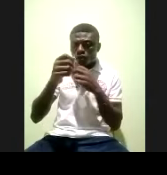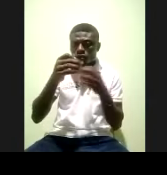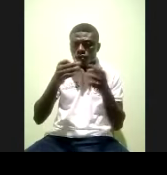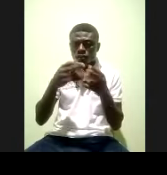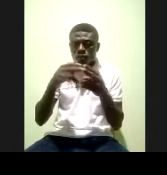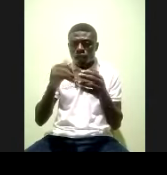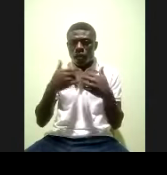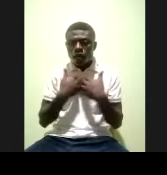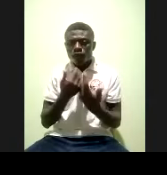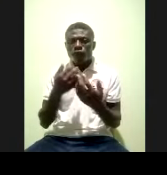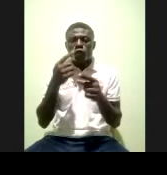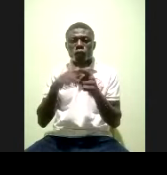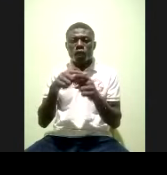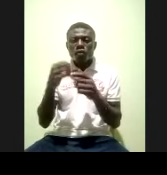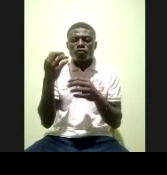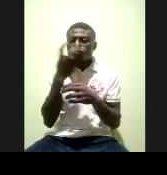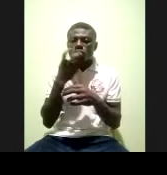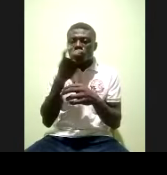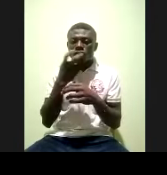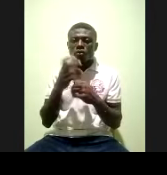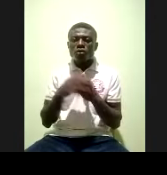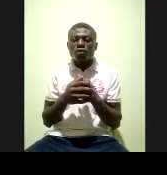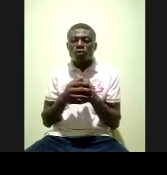it, stairs,